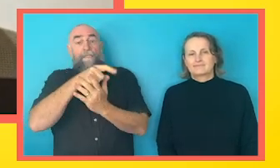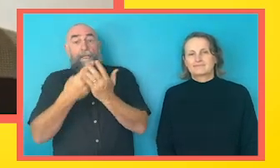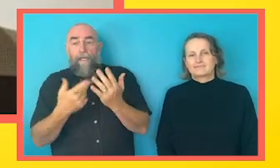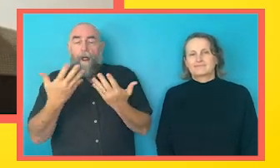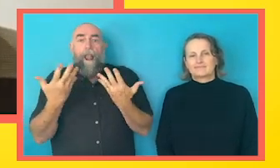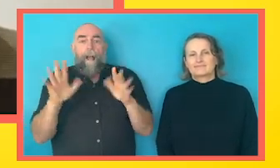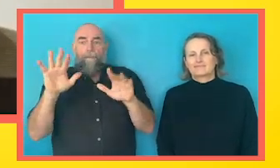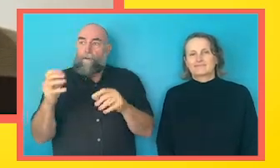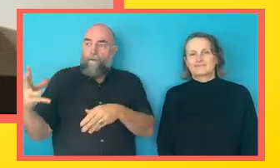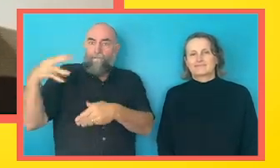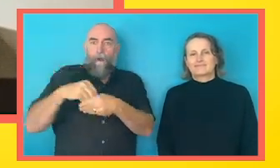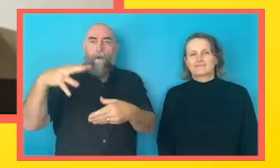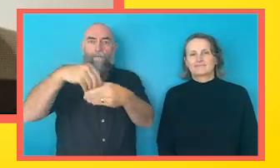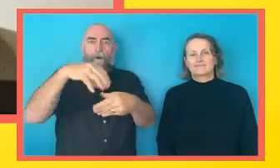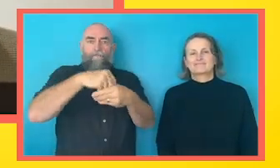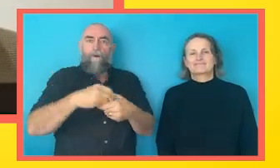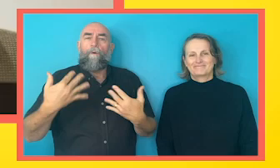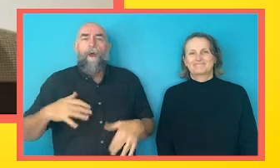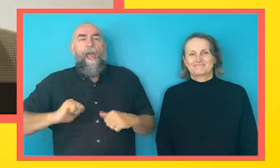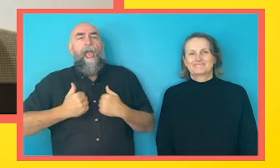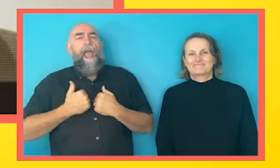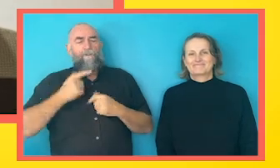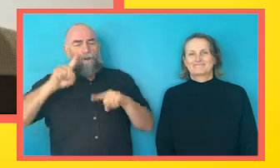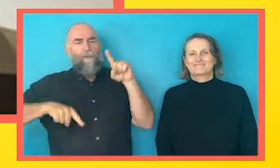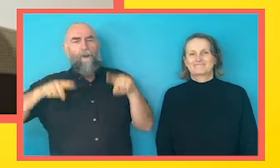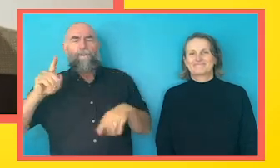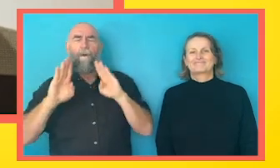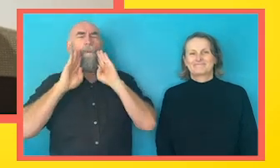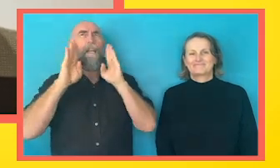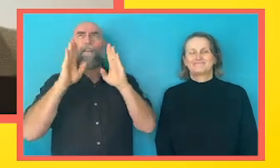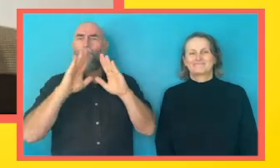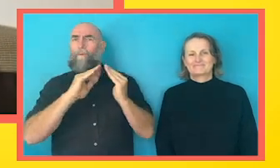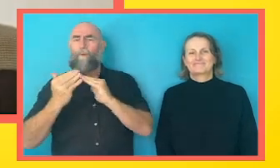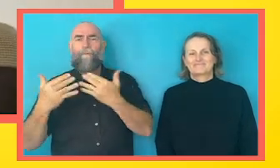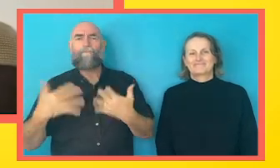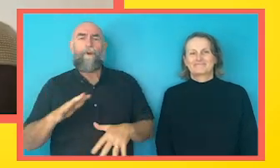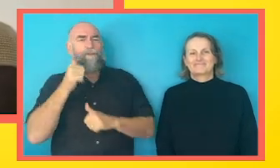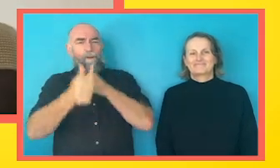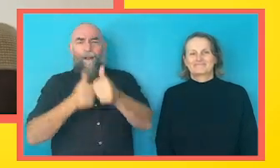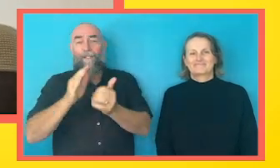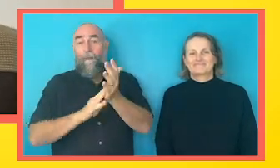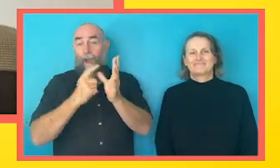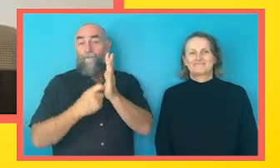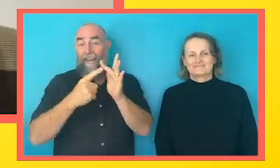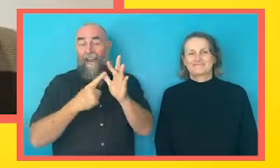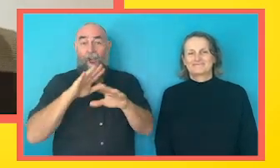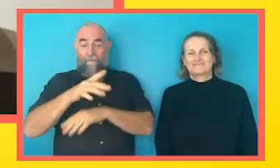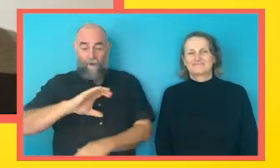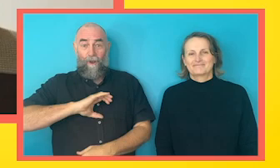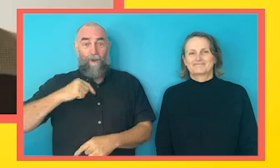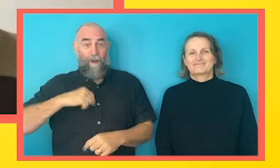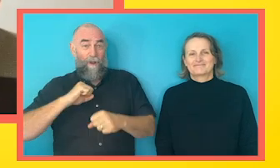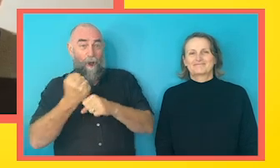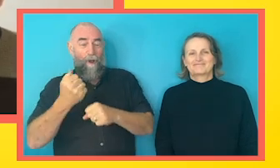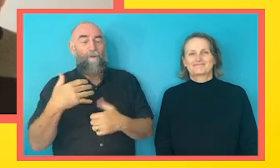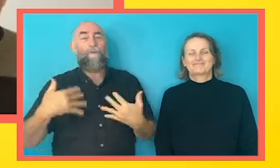segment of our very diverse, incredibly amazing disability community. So congratulations, Maria, on the gold medal. And